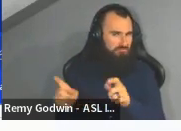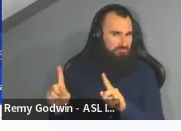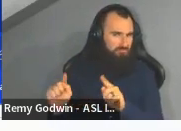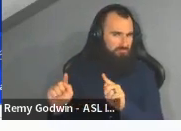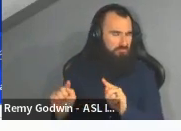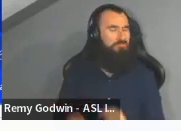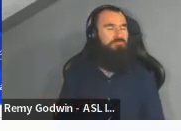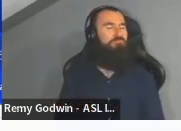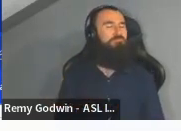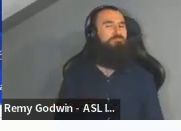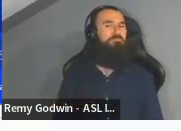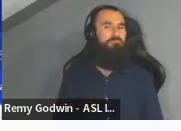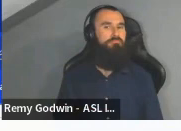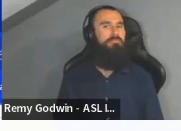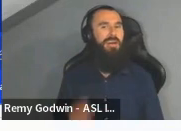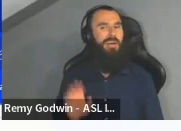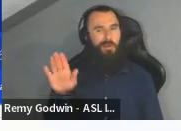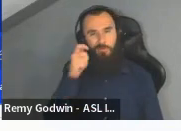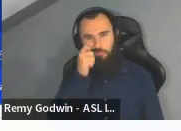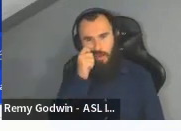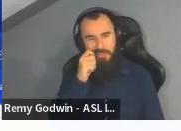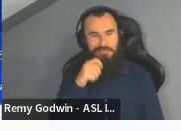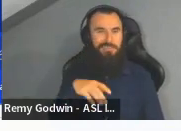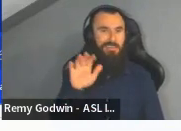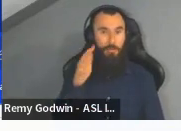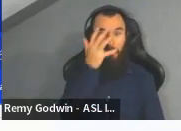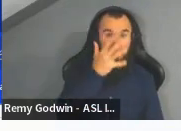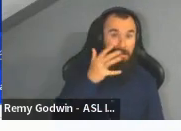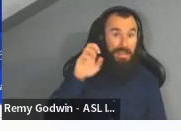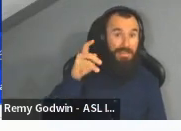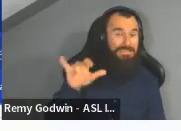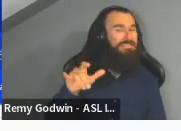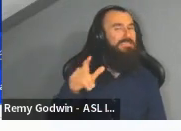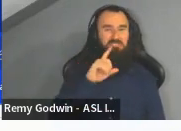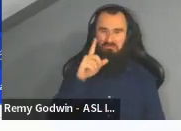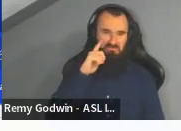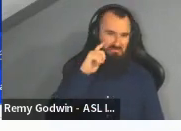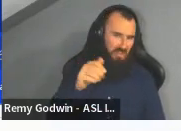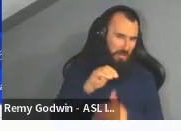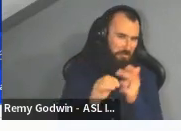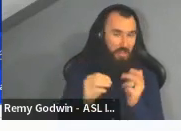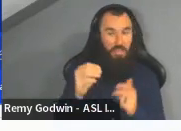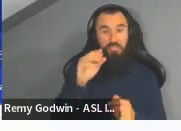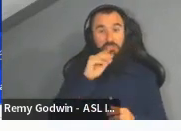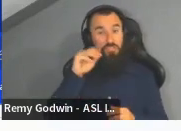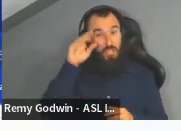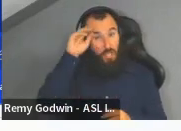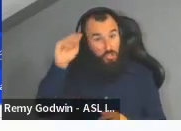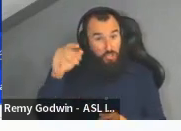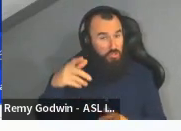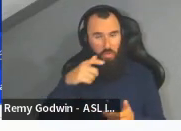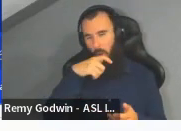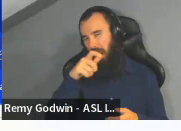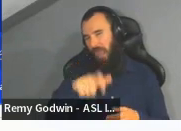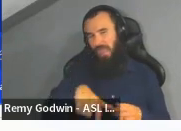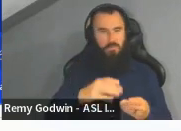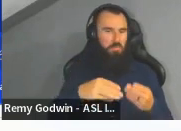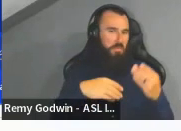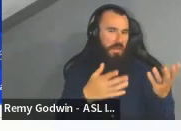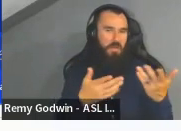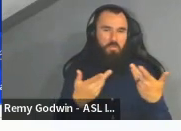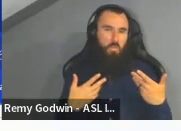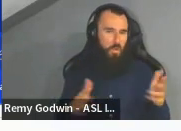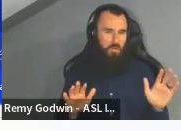attend. Race and ethnicity is optional, as is gender. So you do not have to provide that information if you don't want